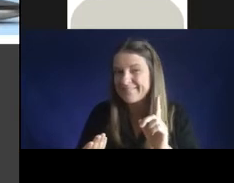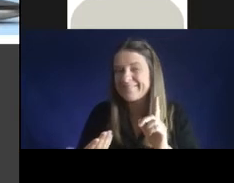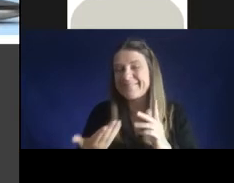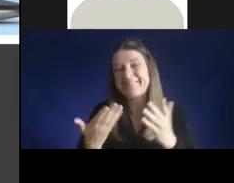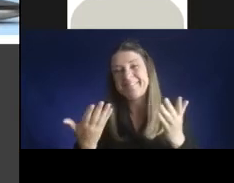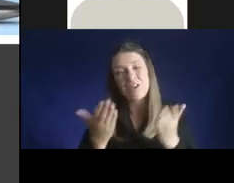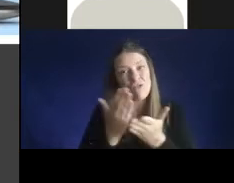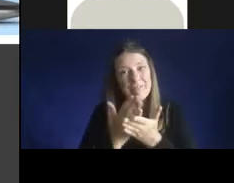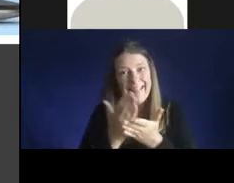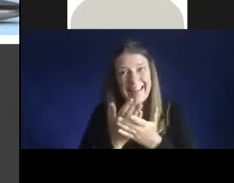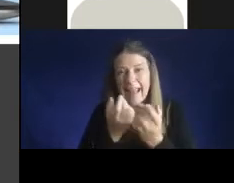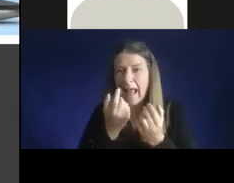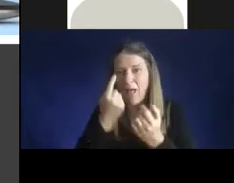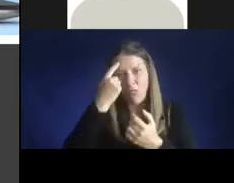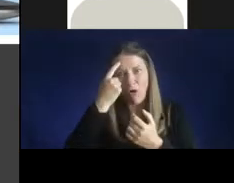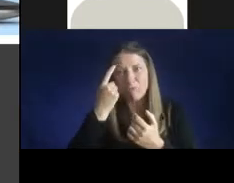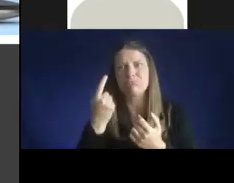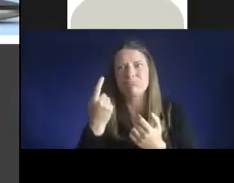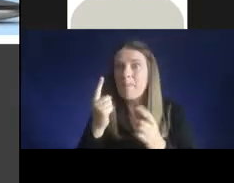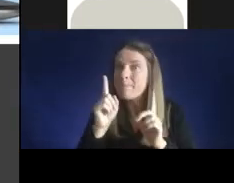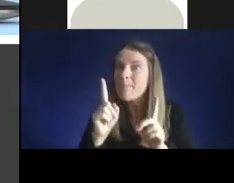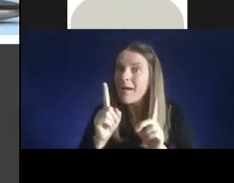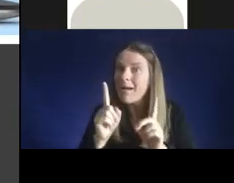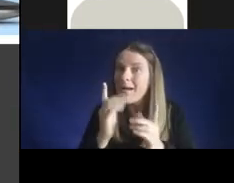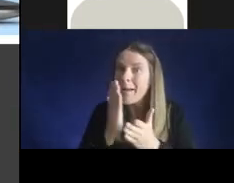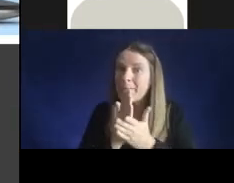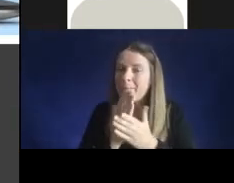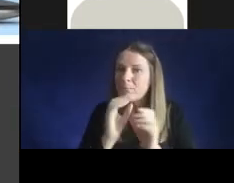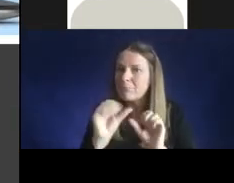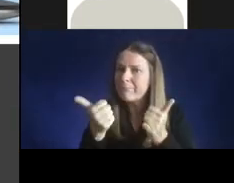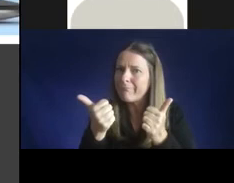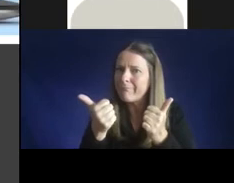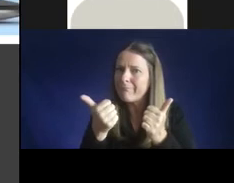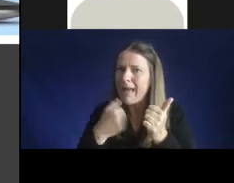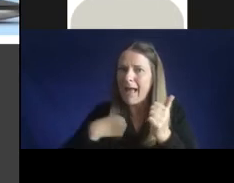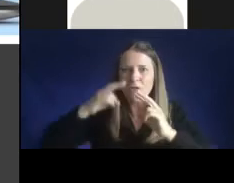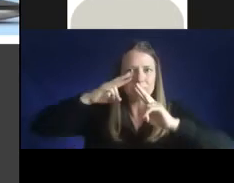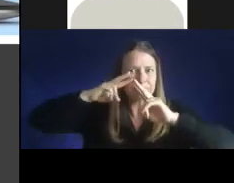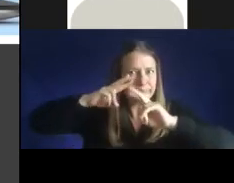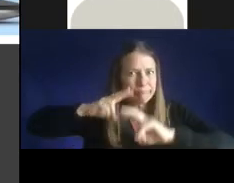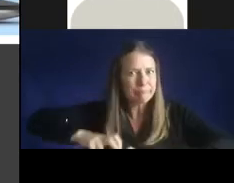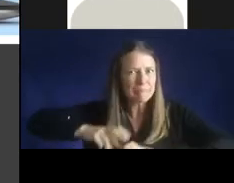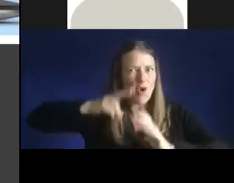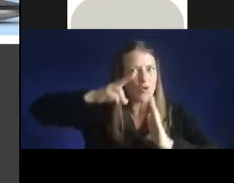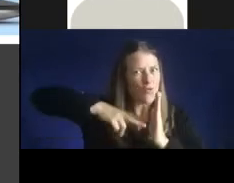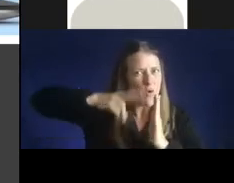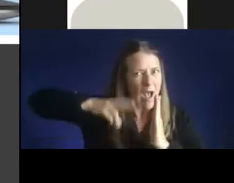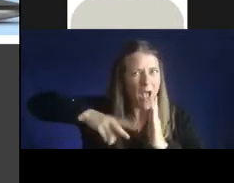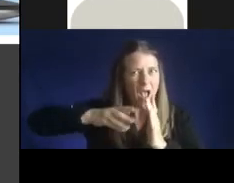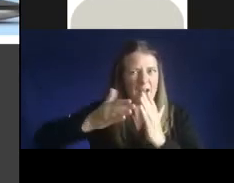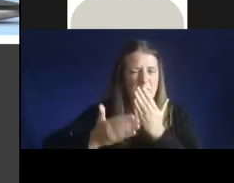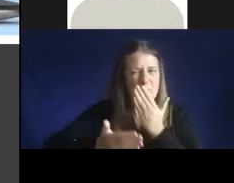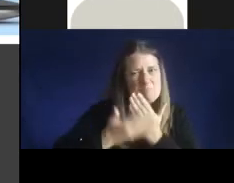blessing in disguise. I've researched and read more about the subject of prisons than I ever